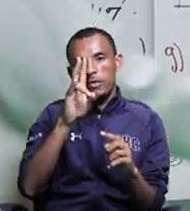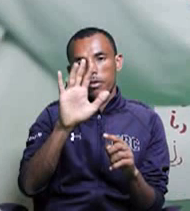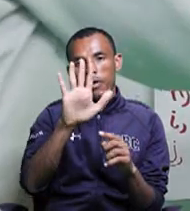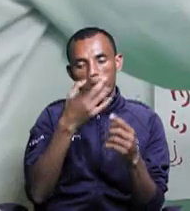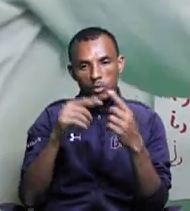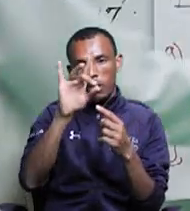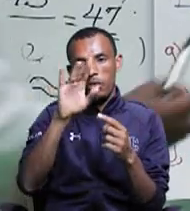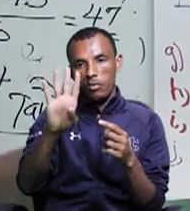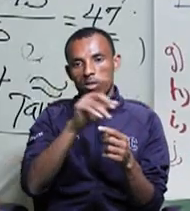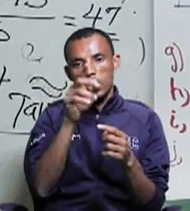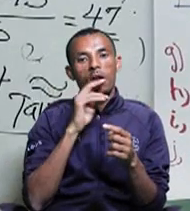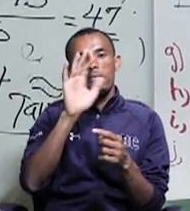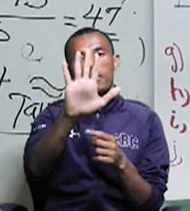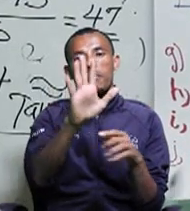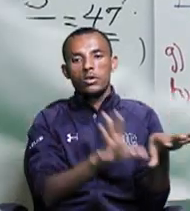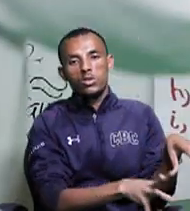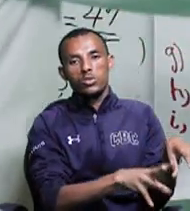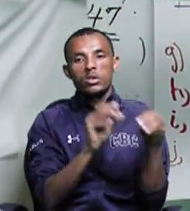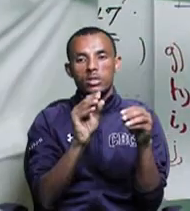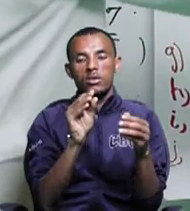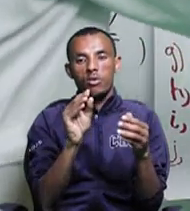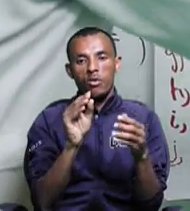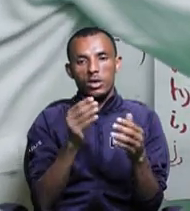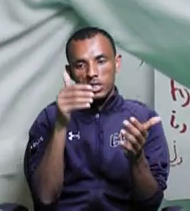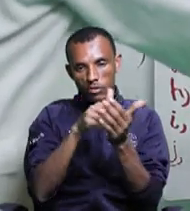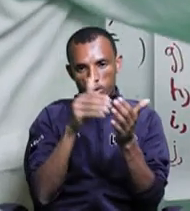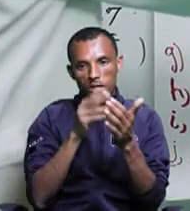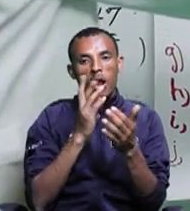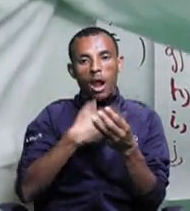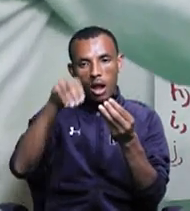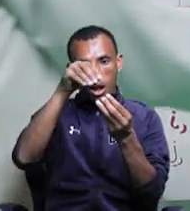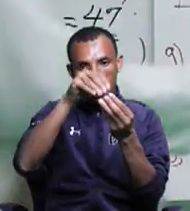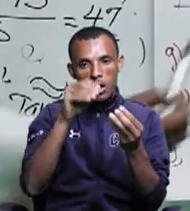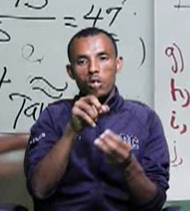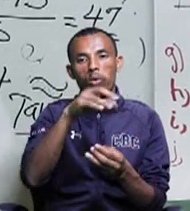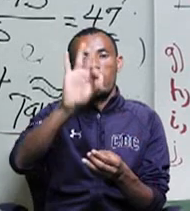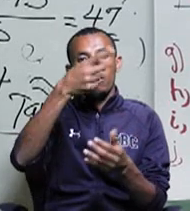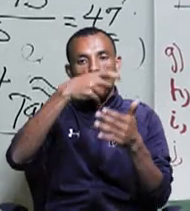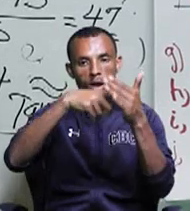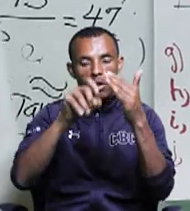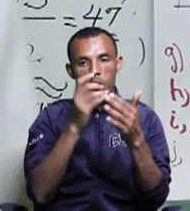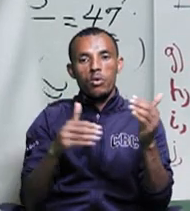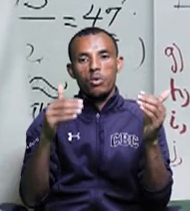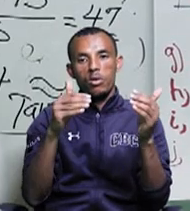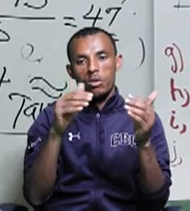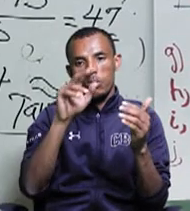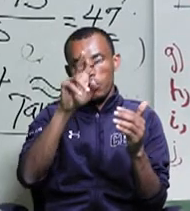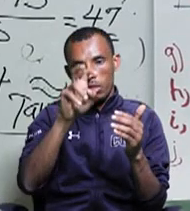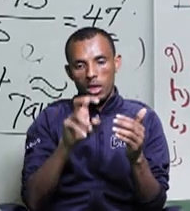to 84, there are 5 students. When these frequencies are added up, you will get a value to be the equality of